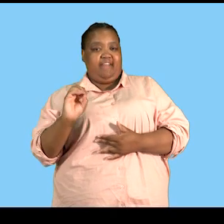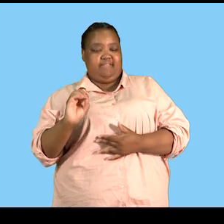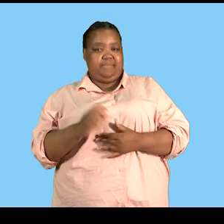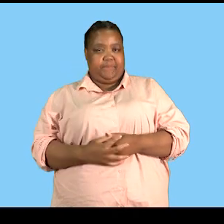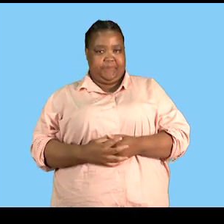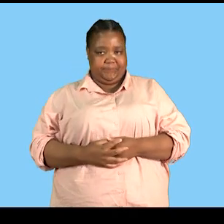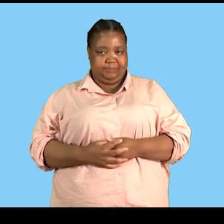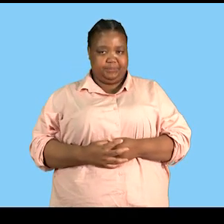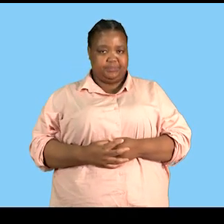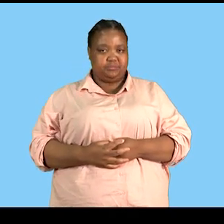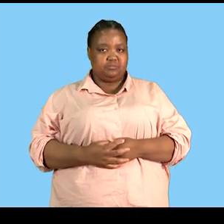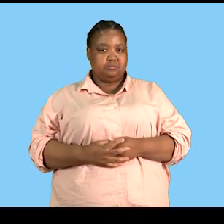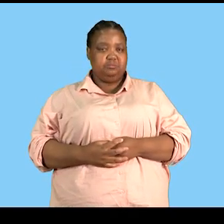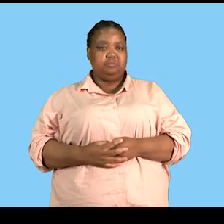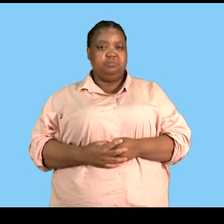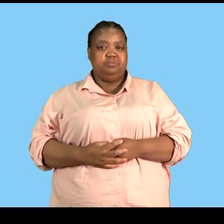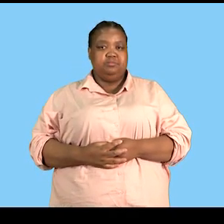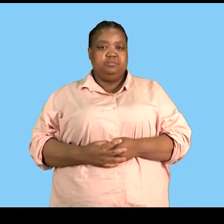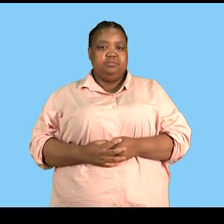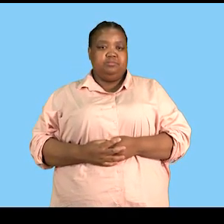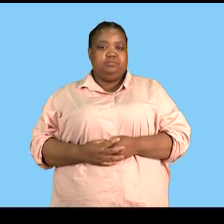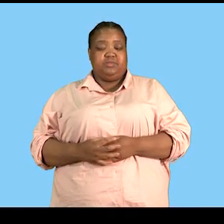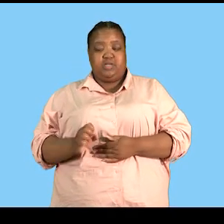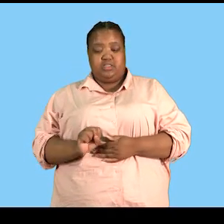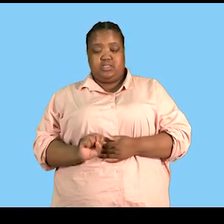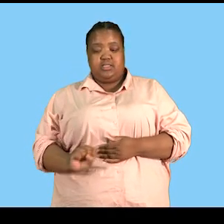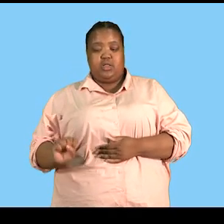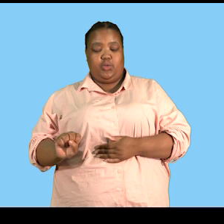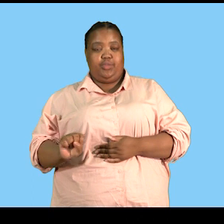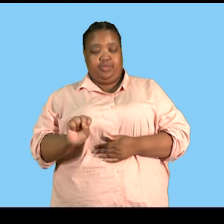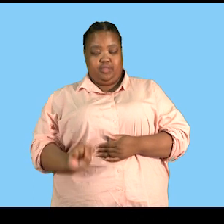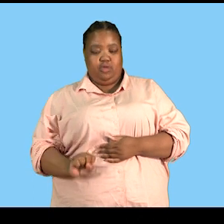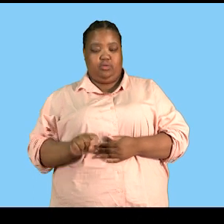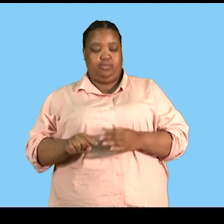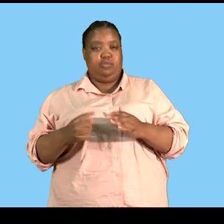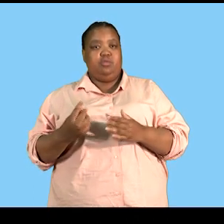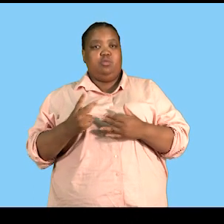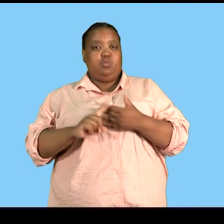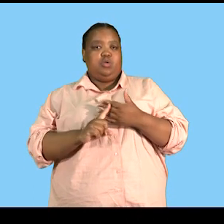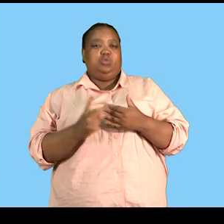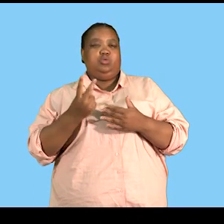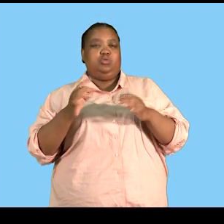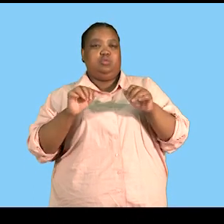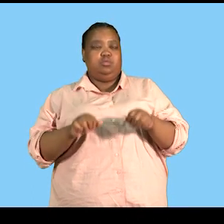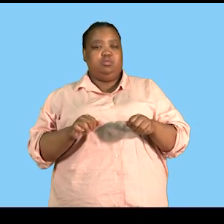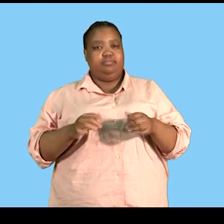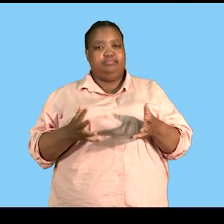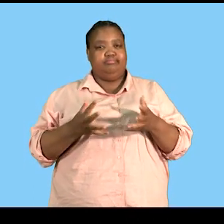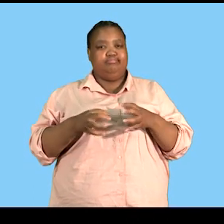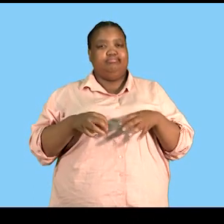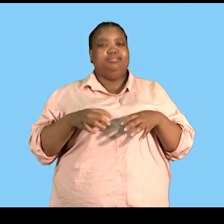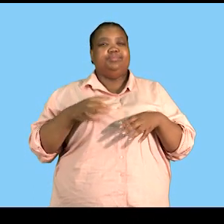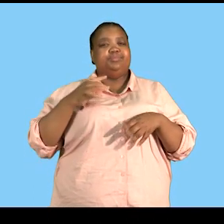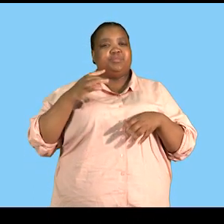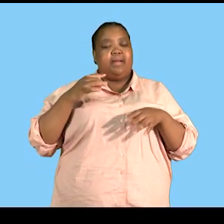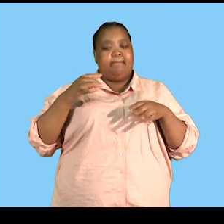2 windows that is shown on the southern side. Determine the